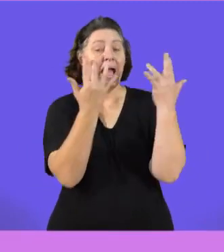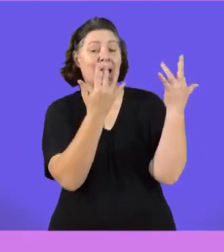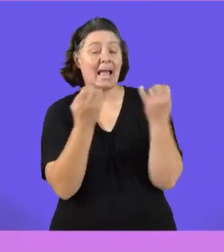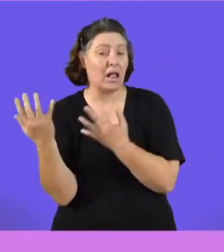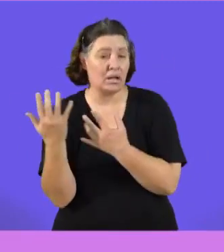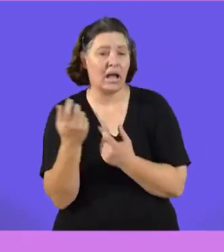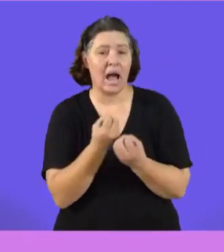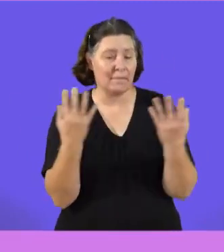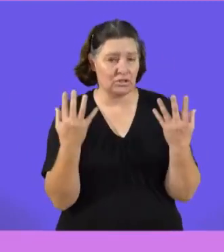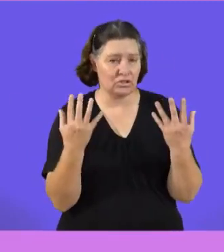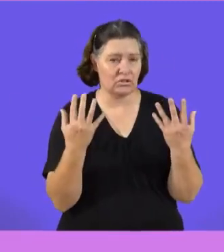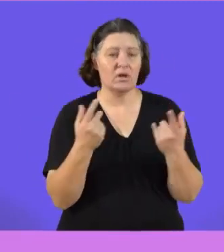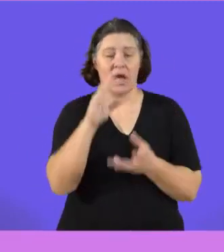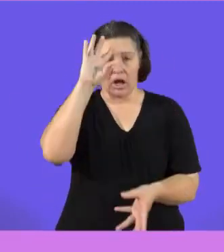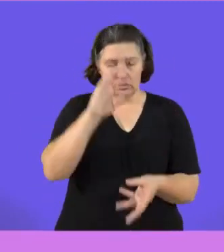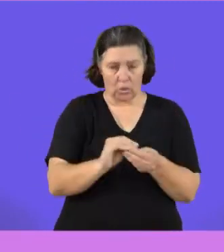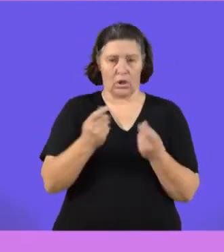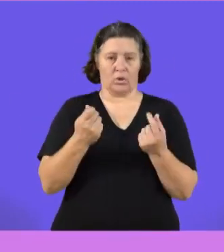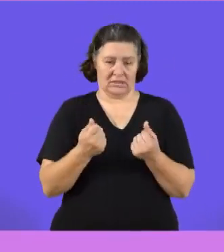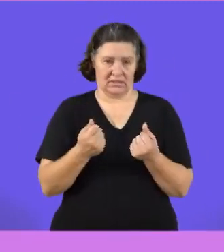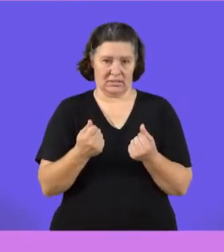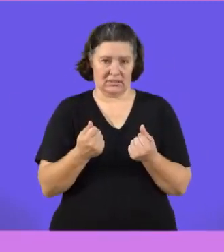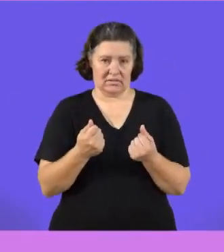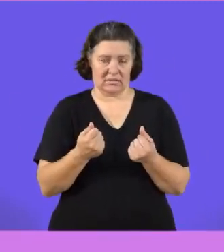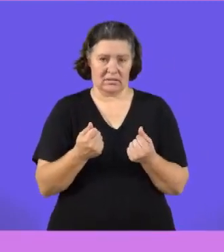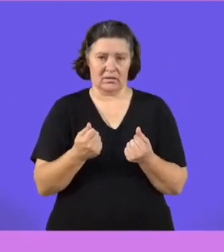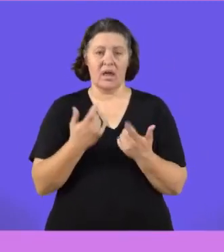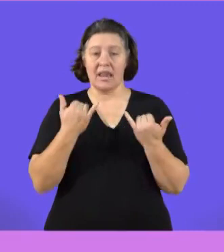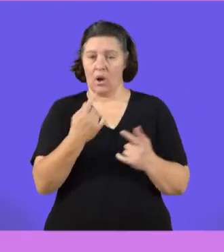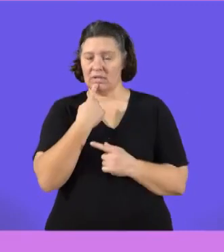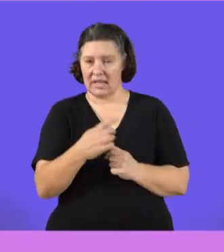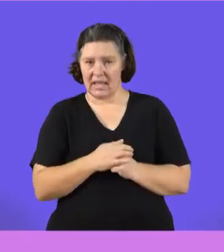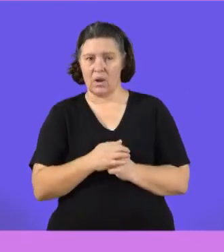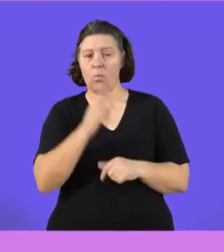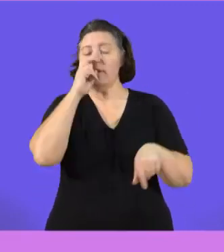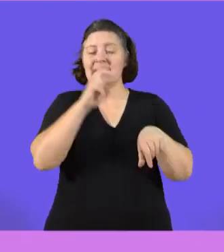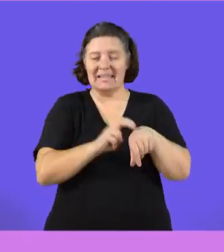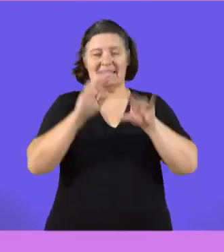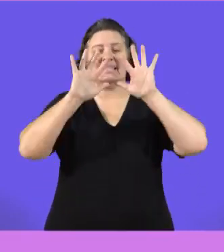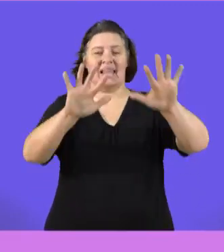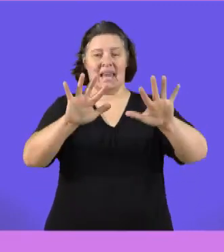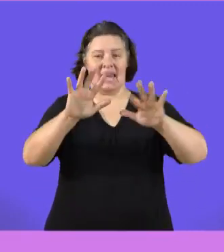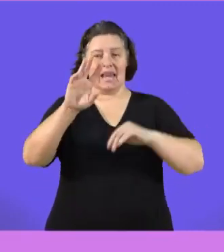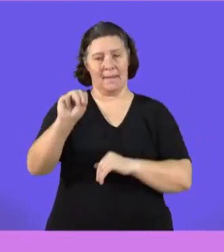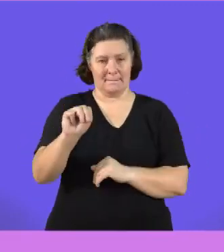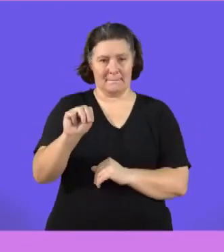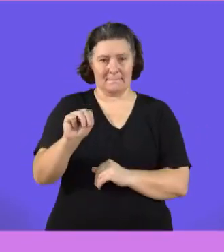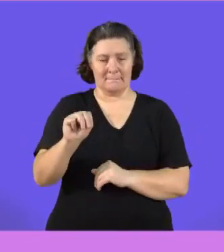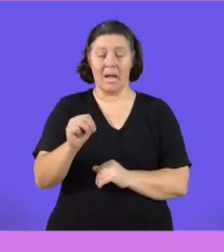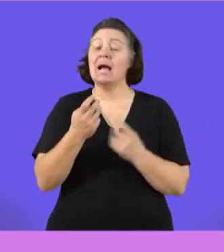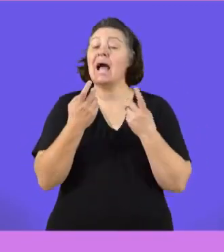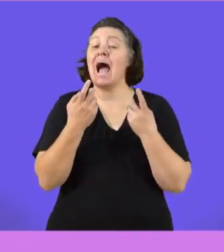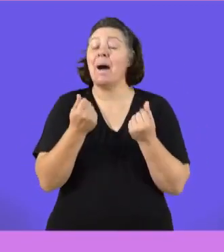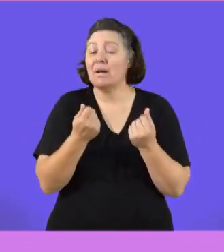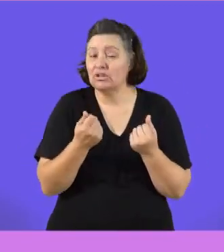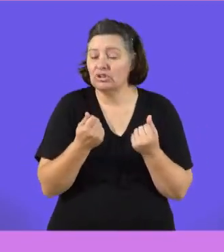are we calculating? We are calculating the total cost. So now, guys, we'll say we need 10 meters at